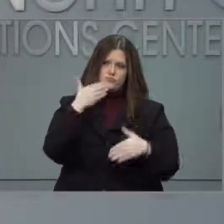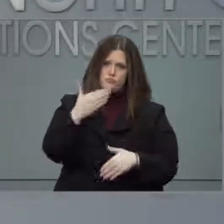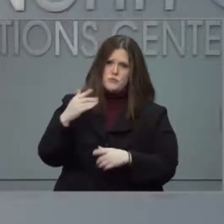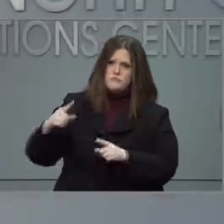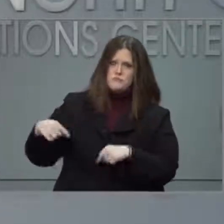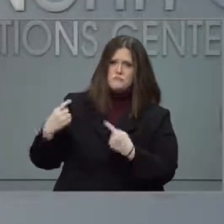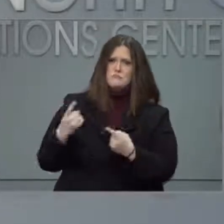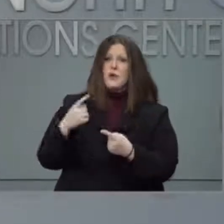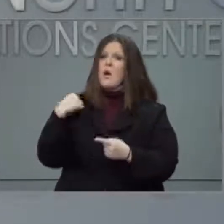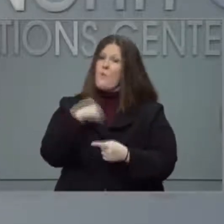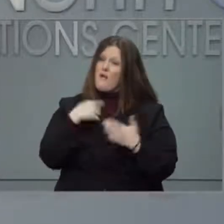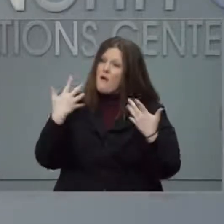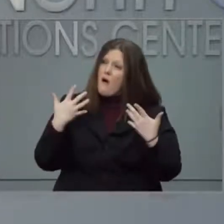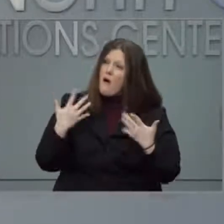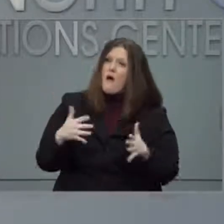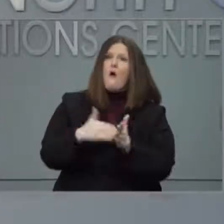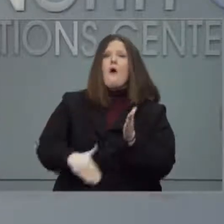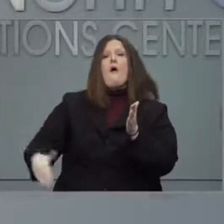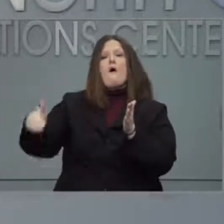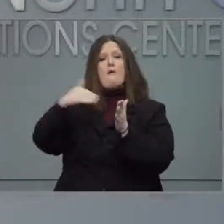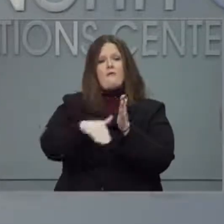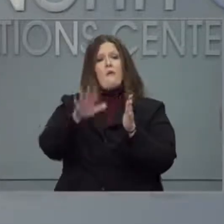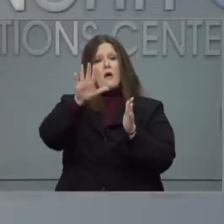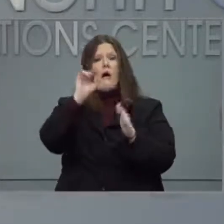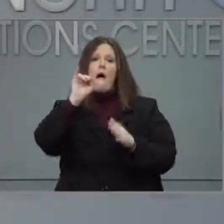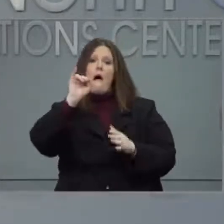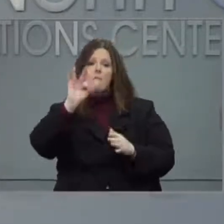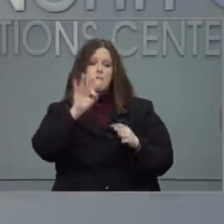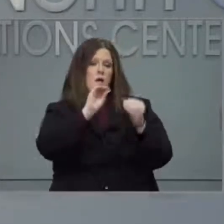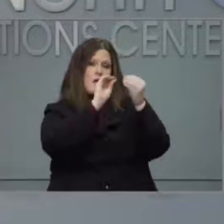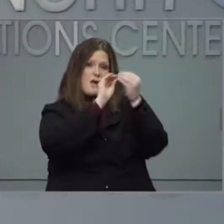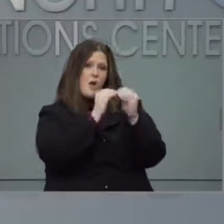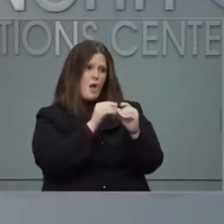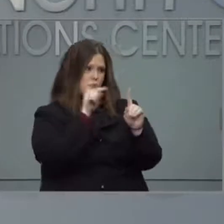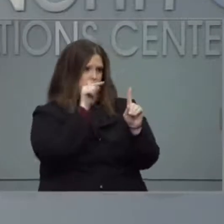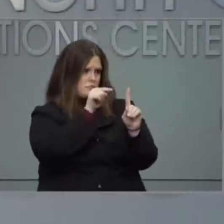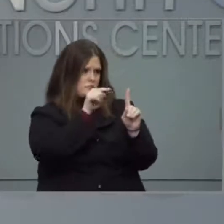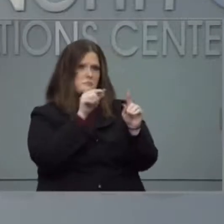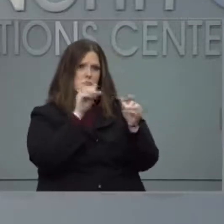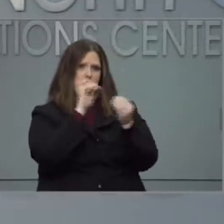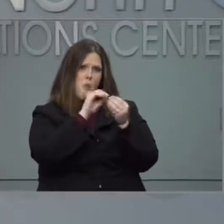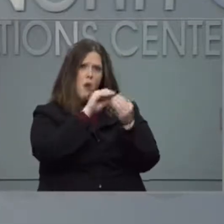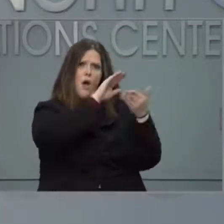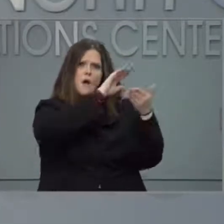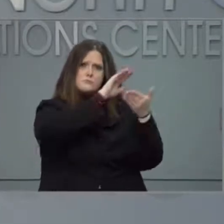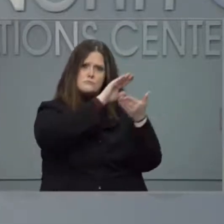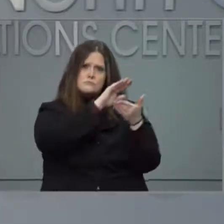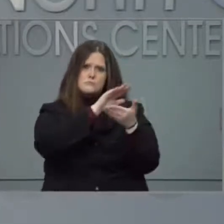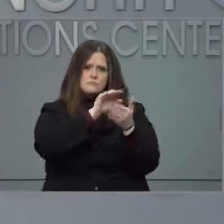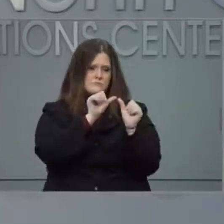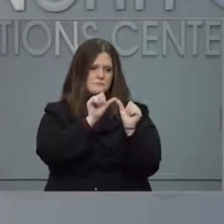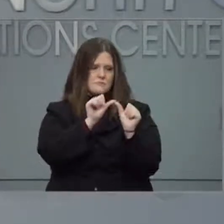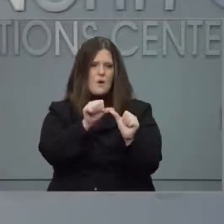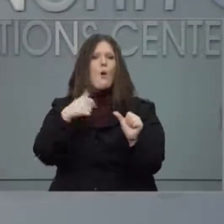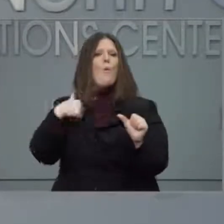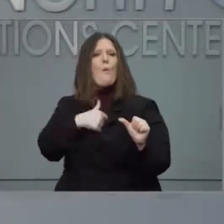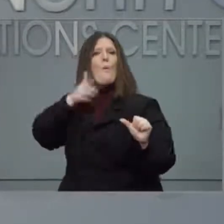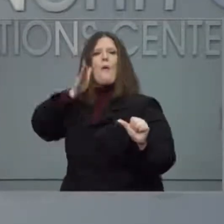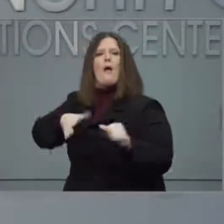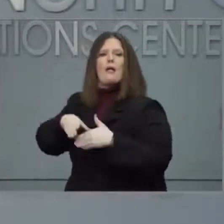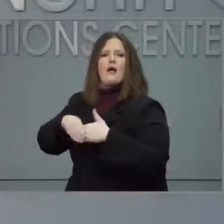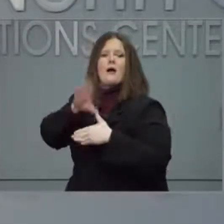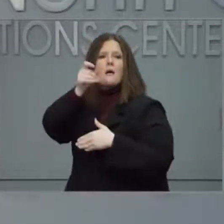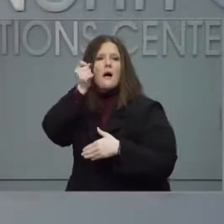our data indicates that we will ease these restrictions. Notice that we're only lifting